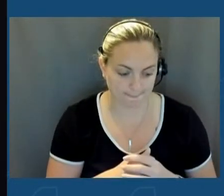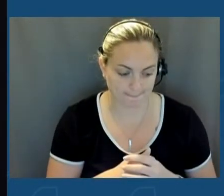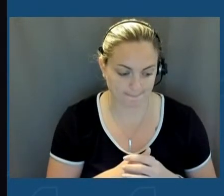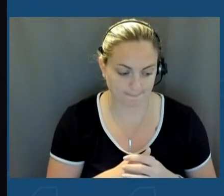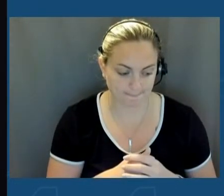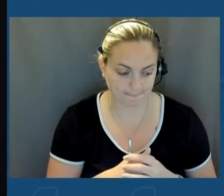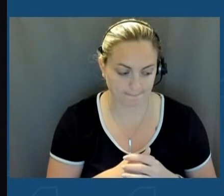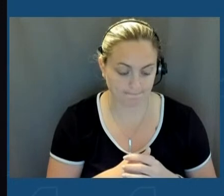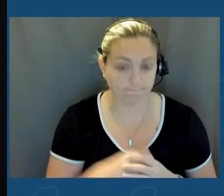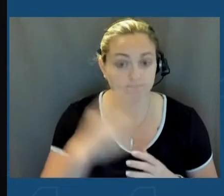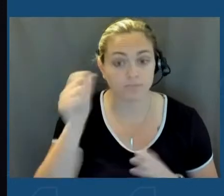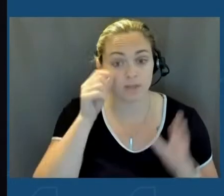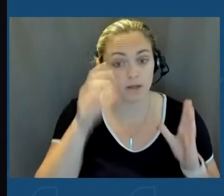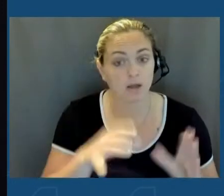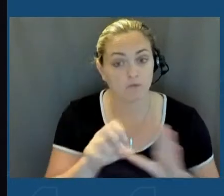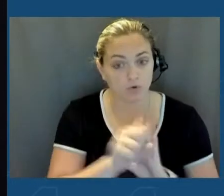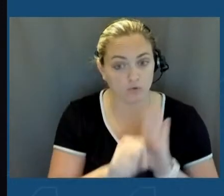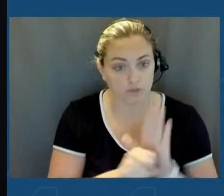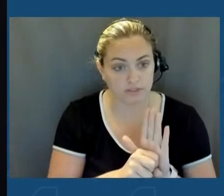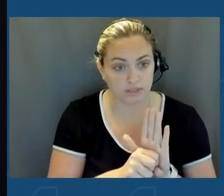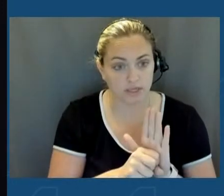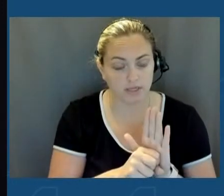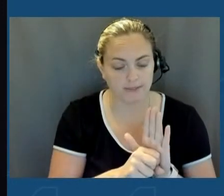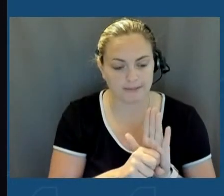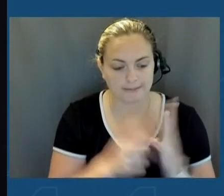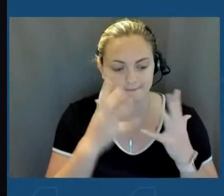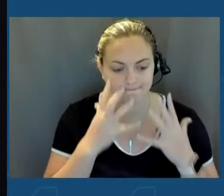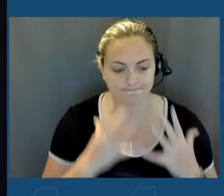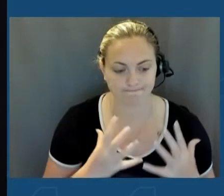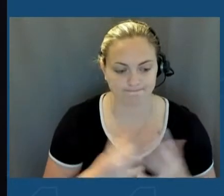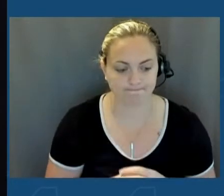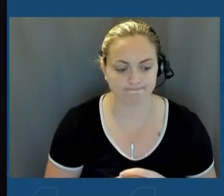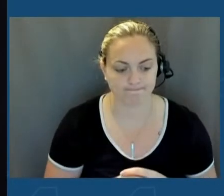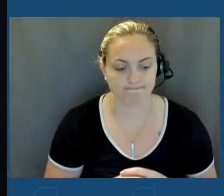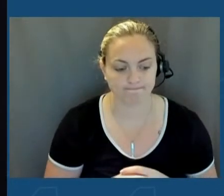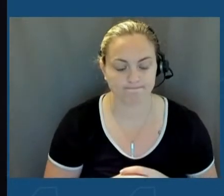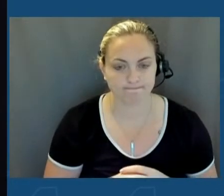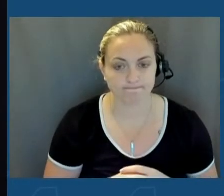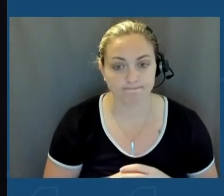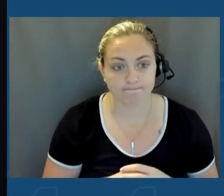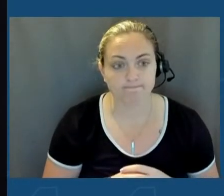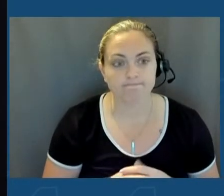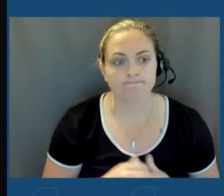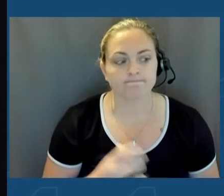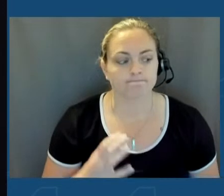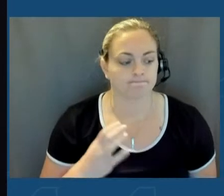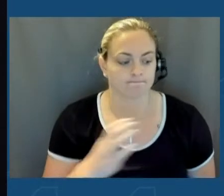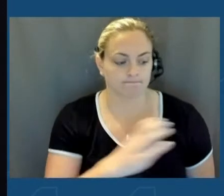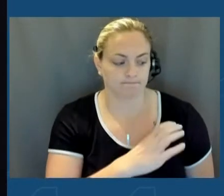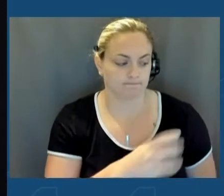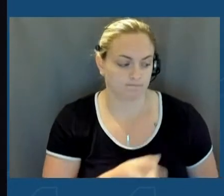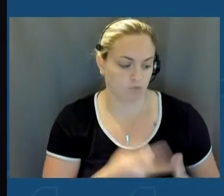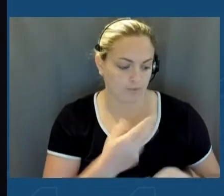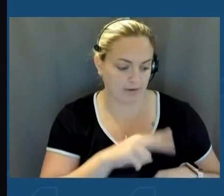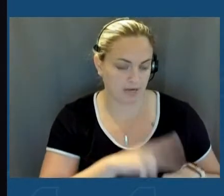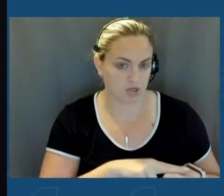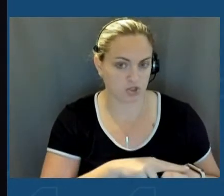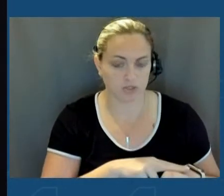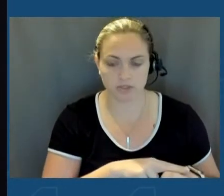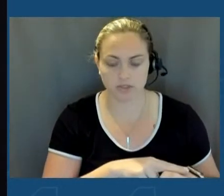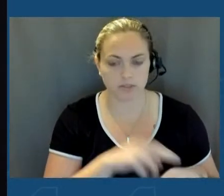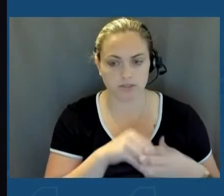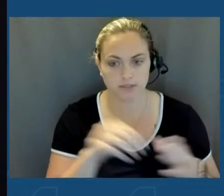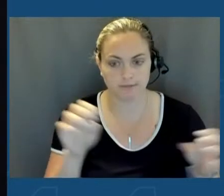as the governor of a state in mourning and the citizen of a nation in